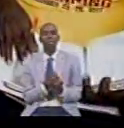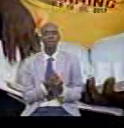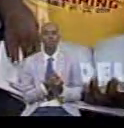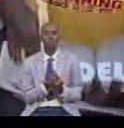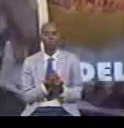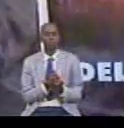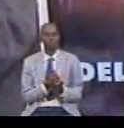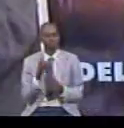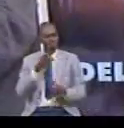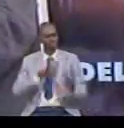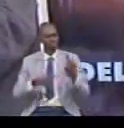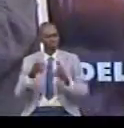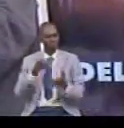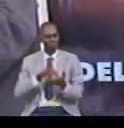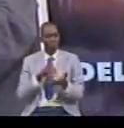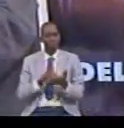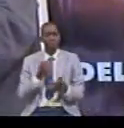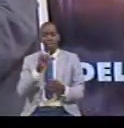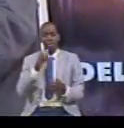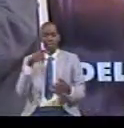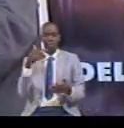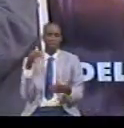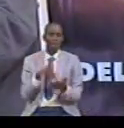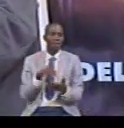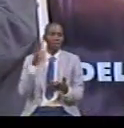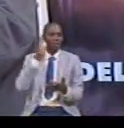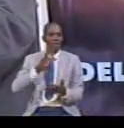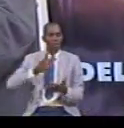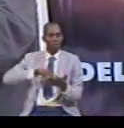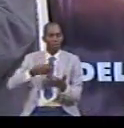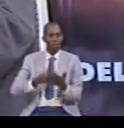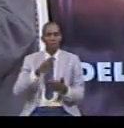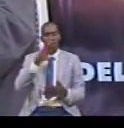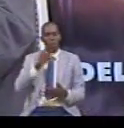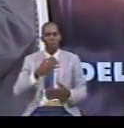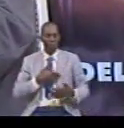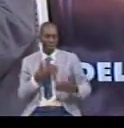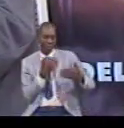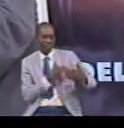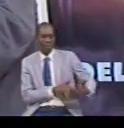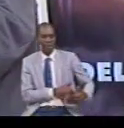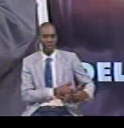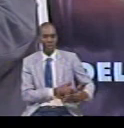Let me read that again. 1,000 shall fall by my side.